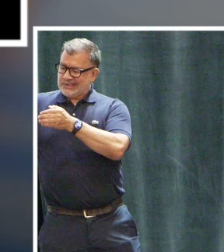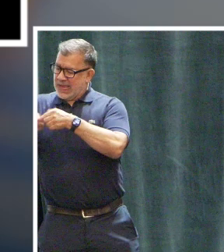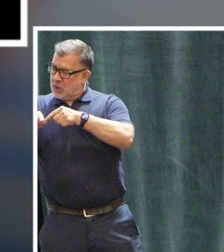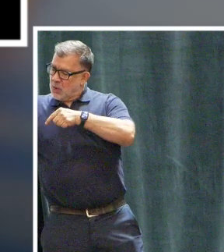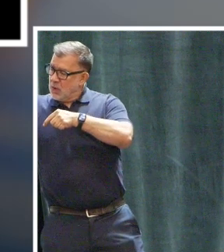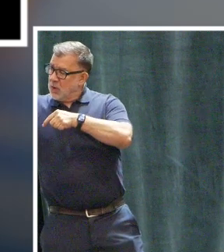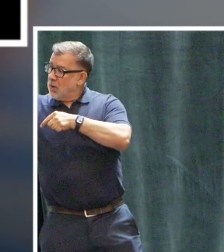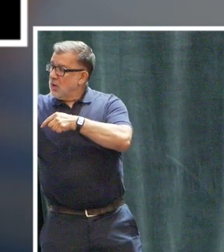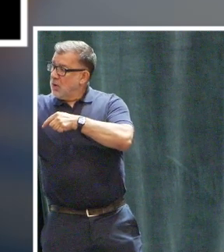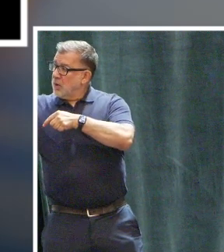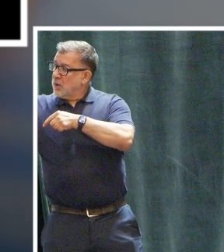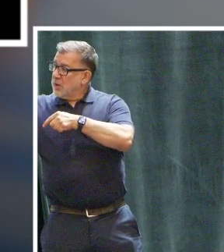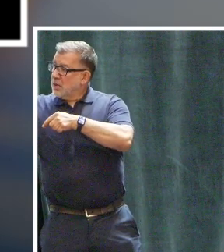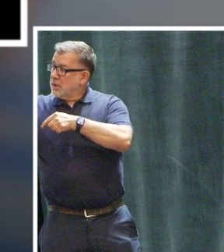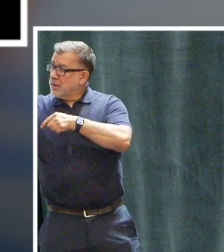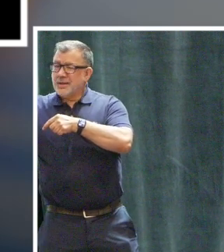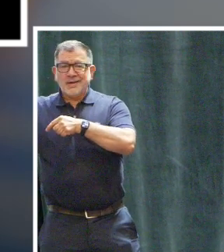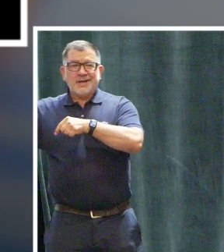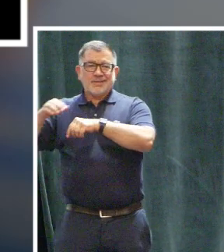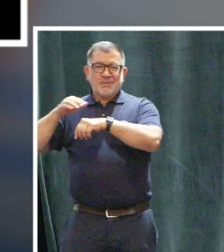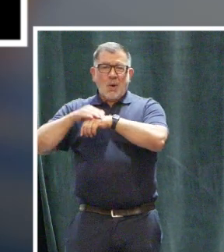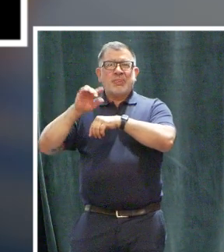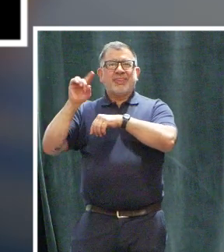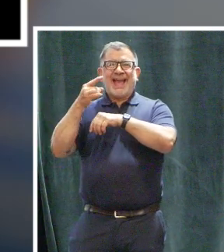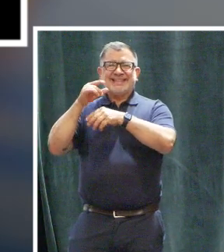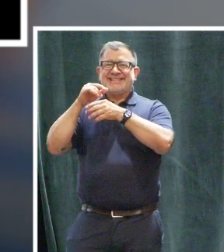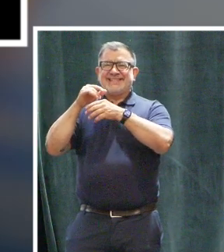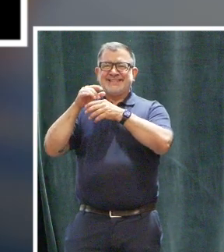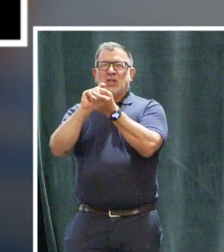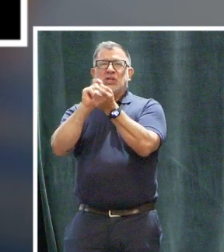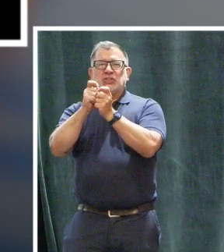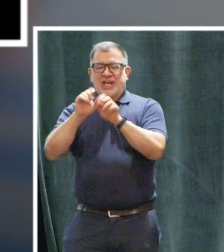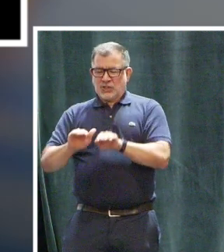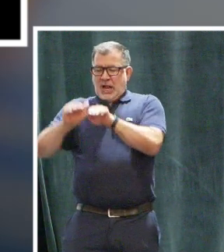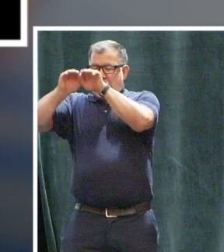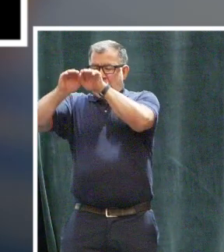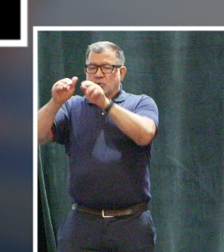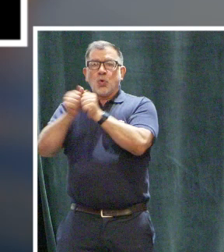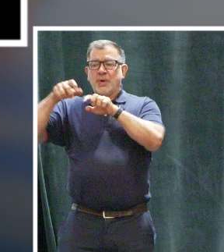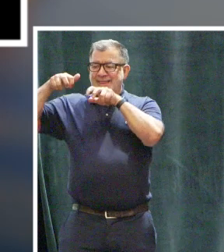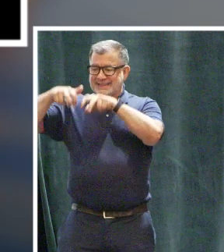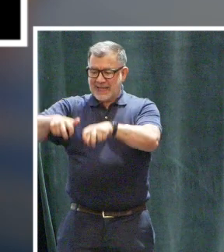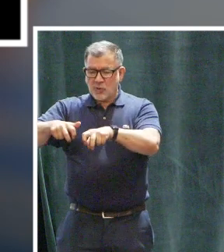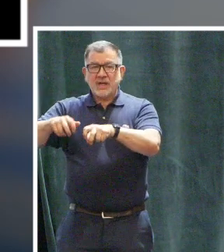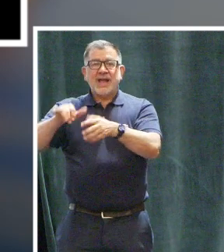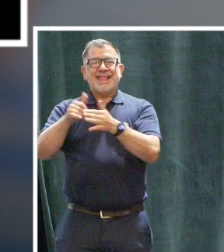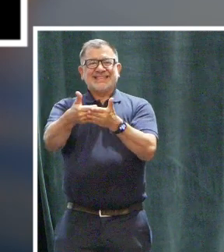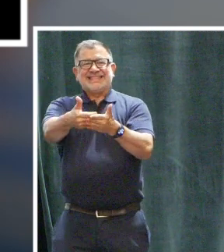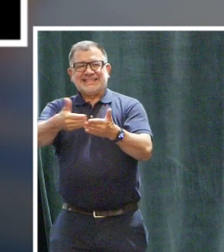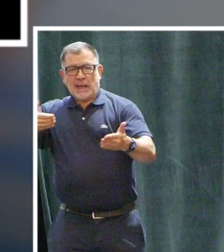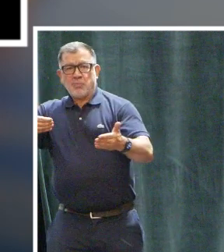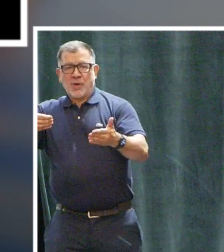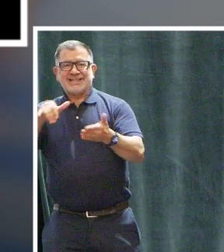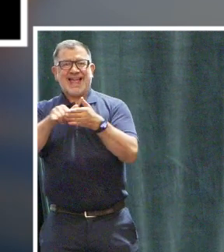along the line of the changing grade where there's steps separating the restaurant area from the Esplanade.